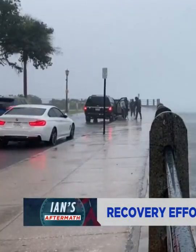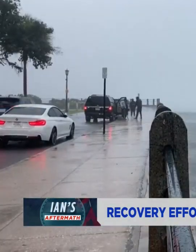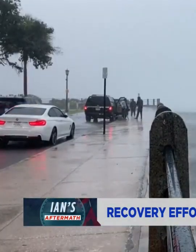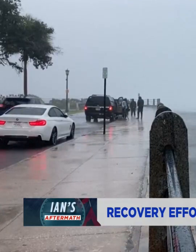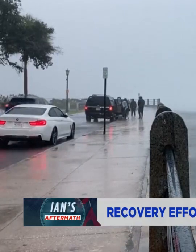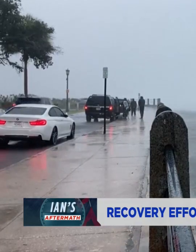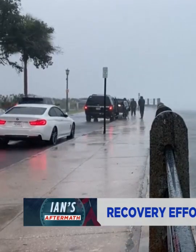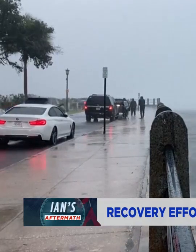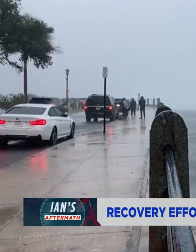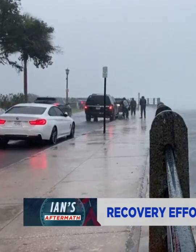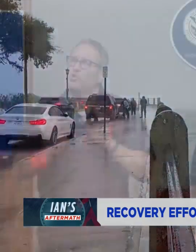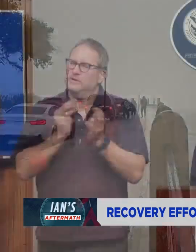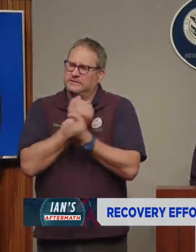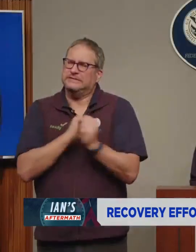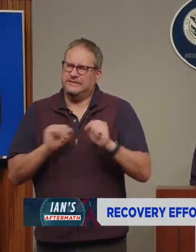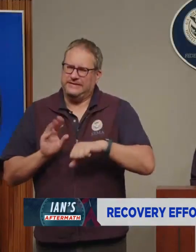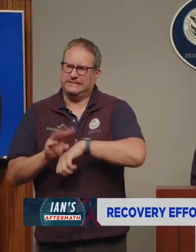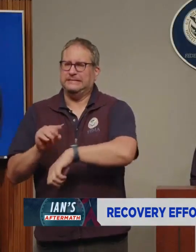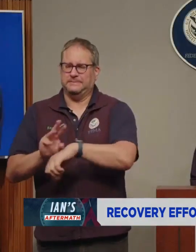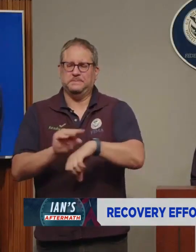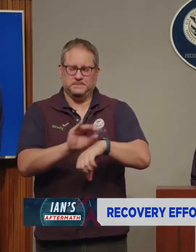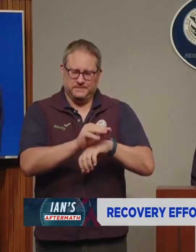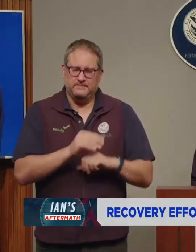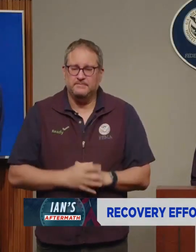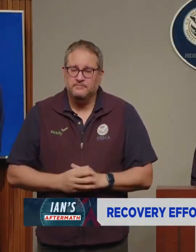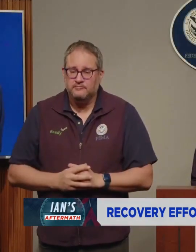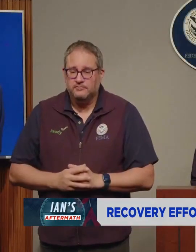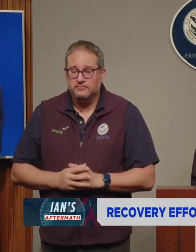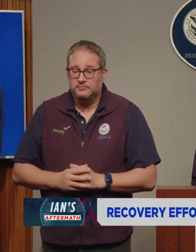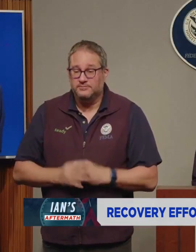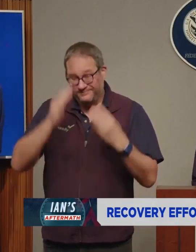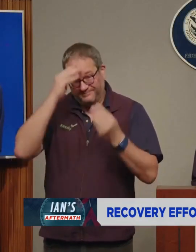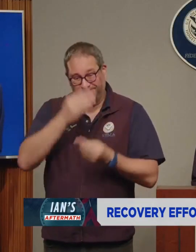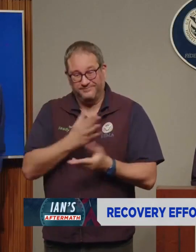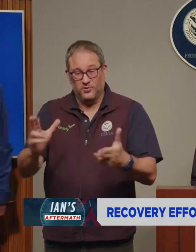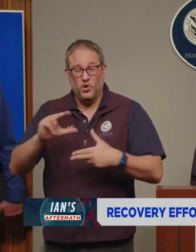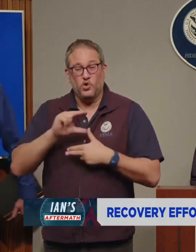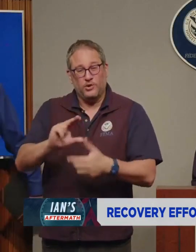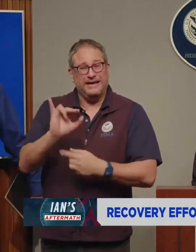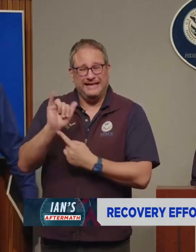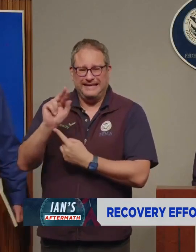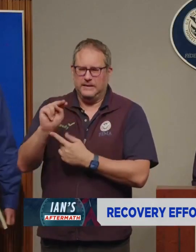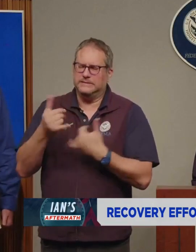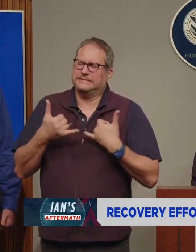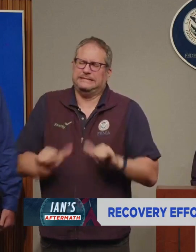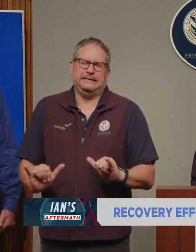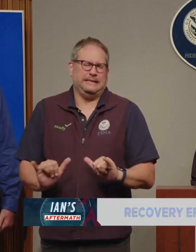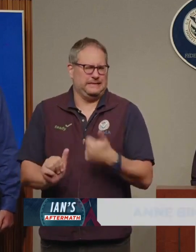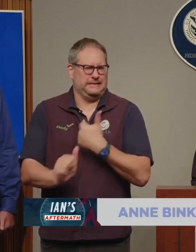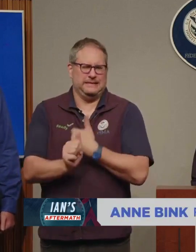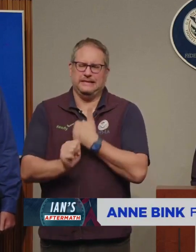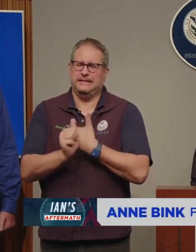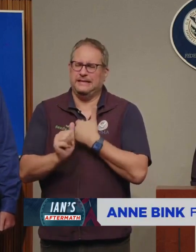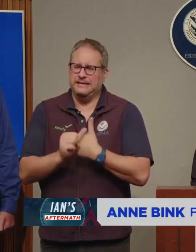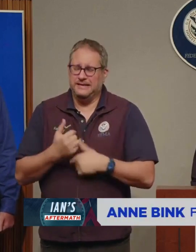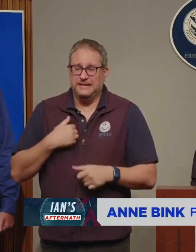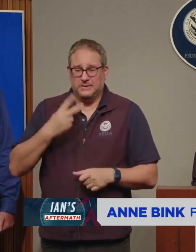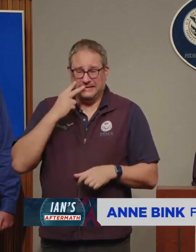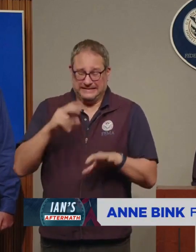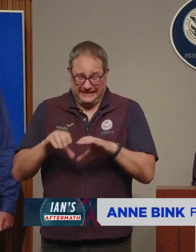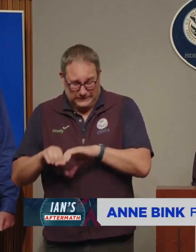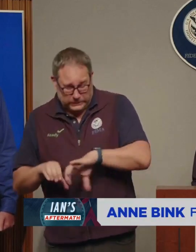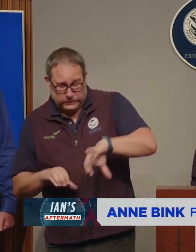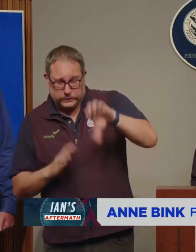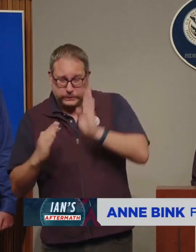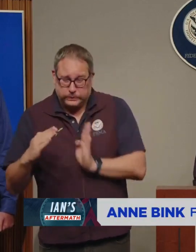MILES PER HOUR. PREPARATIONS FOR RESCUE AND RECOVERY ALREADY IN PLACE. WE ARE ALREADY SEEING THE IMPACTS OF THE STORM IN SOUTH CAROLINA